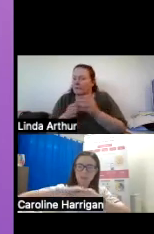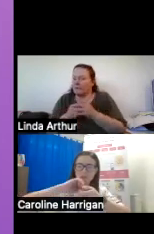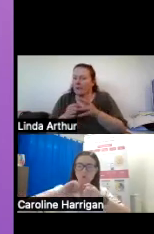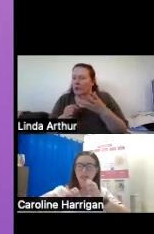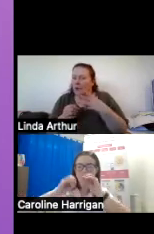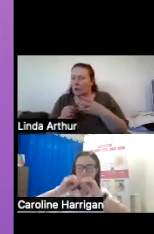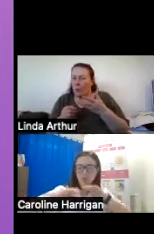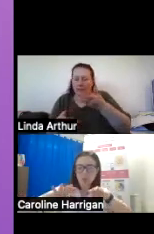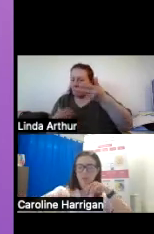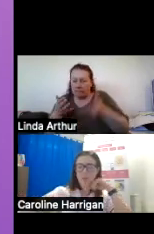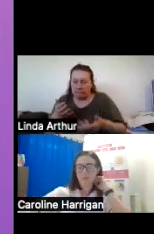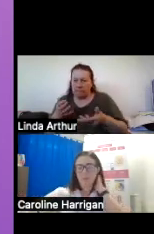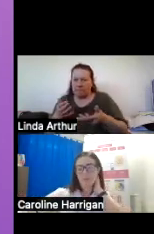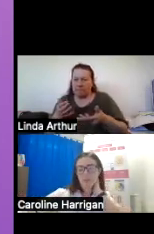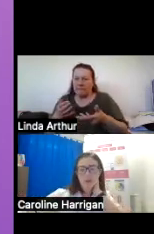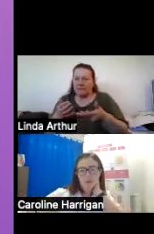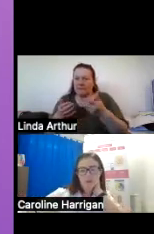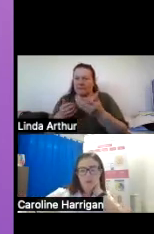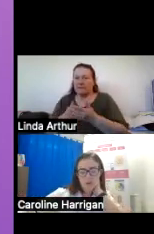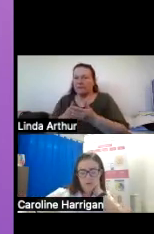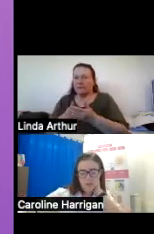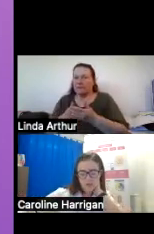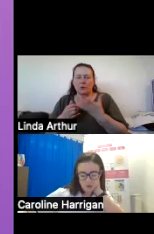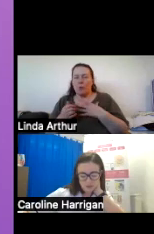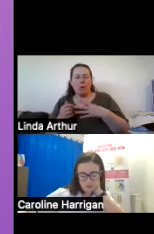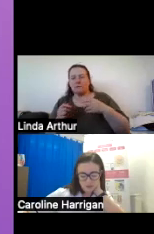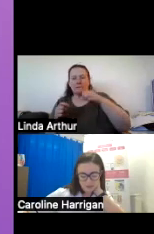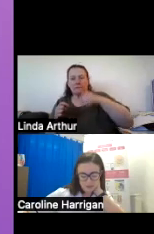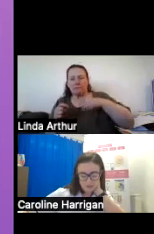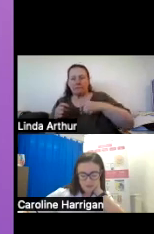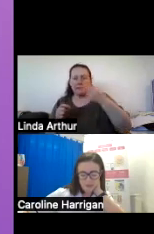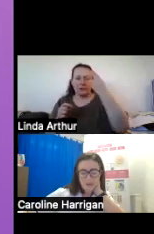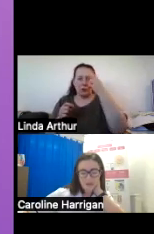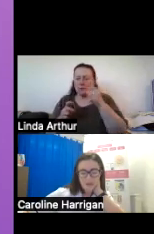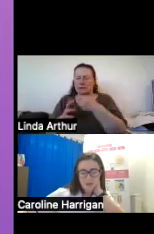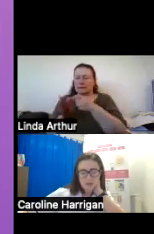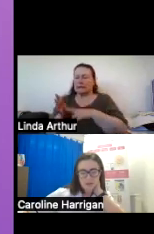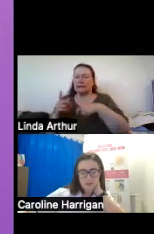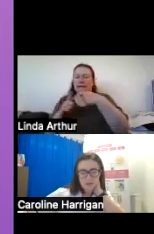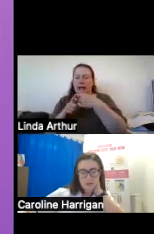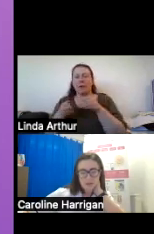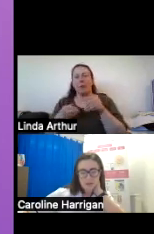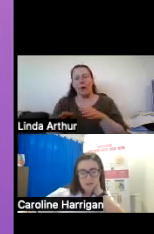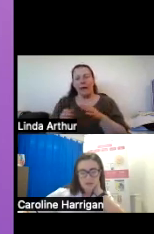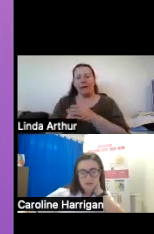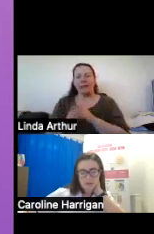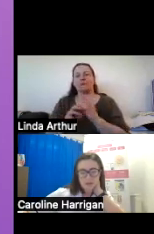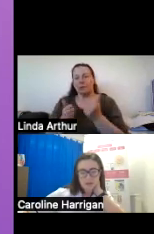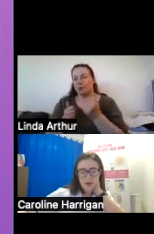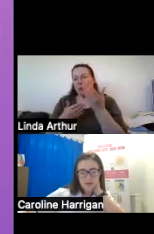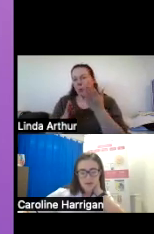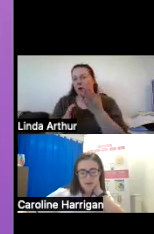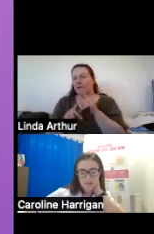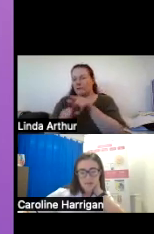get that wee downward action, and you don't get that wee spray of urine. So that's called the neck technique. So that would be a really good technique for you